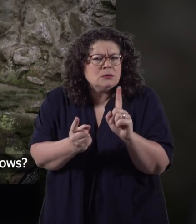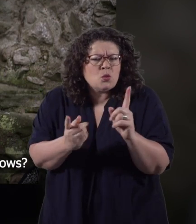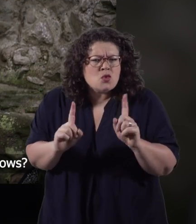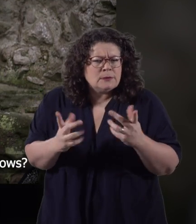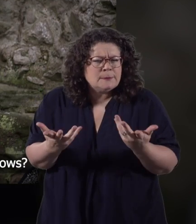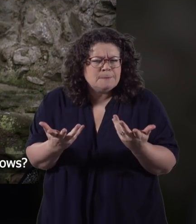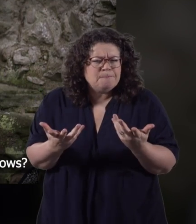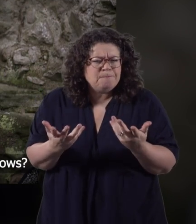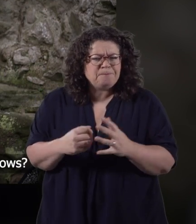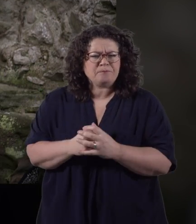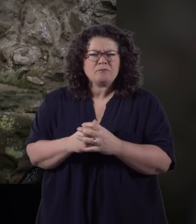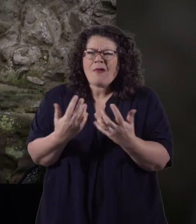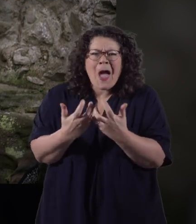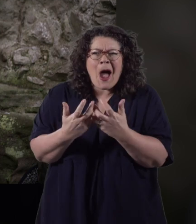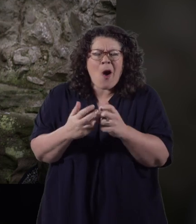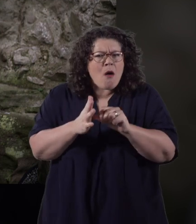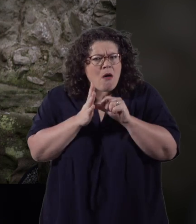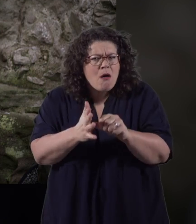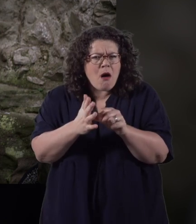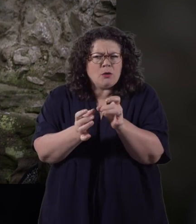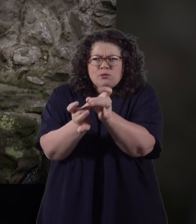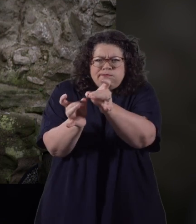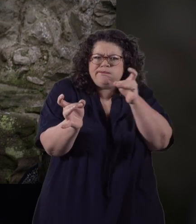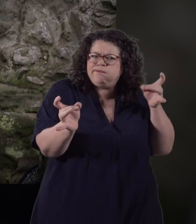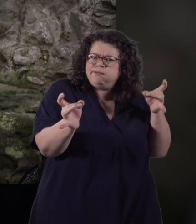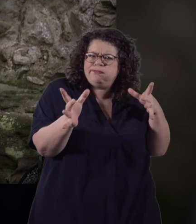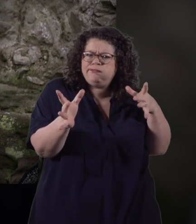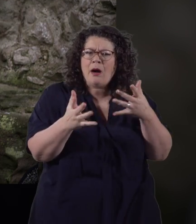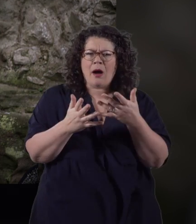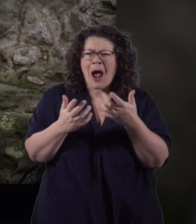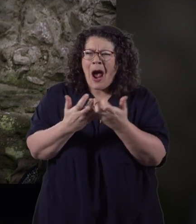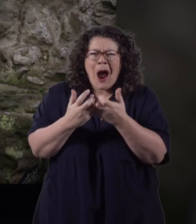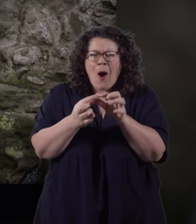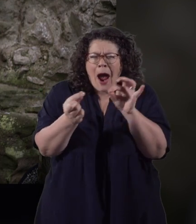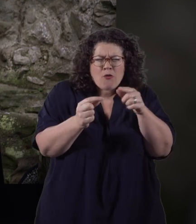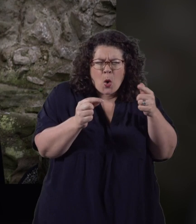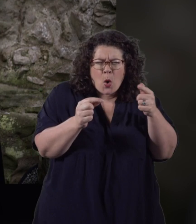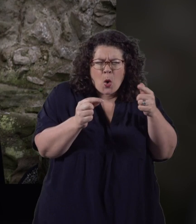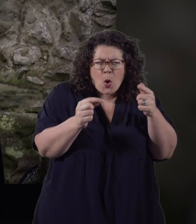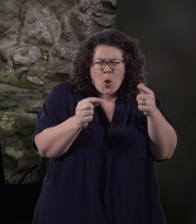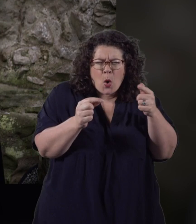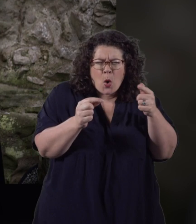make the bow and the arrows? How hard is it to shoot the bow? How does the arrow fly straight and